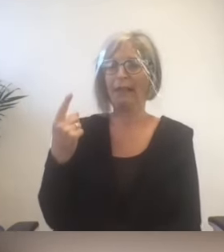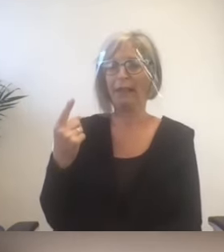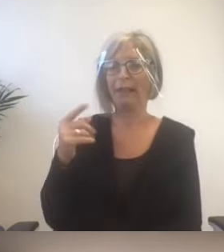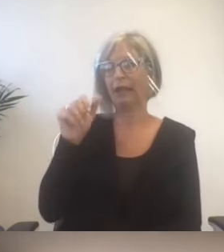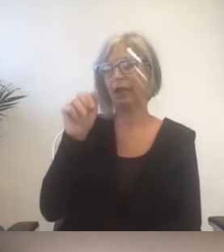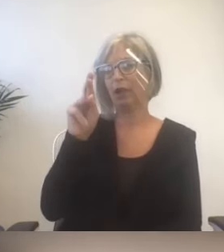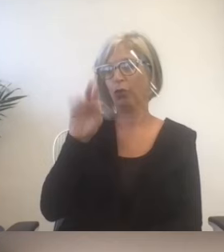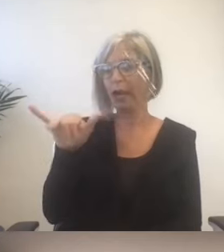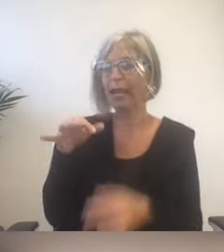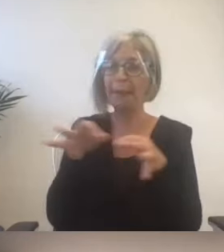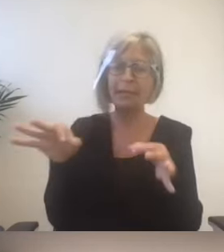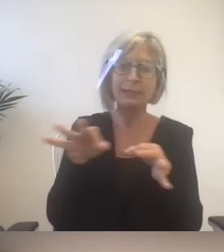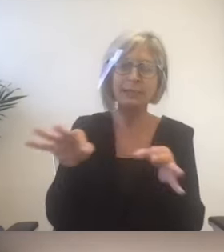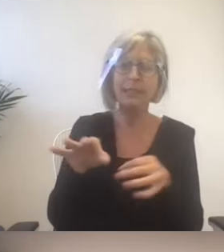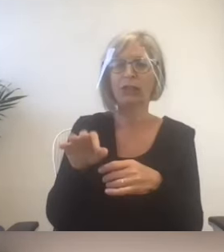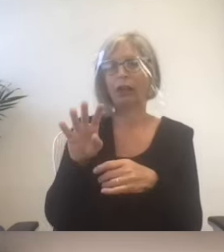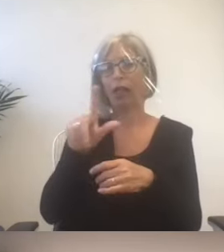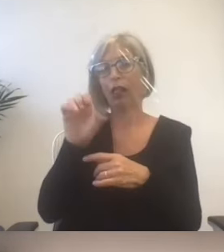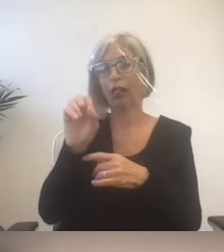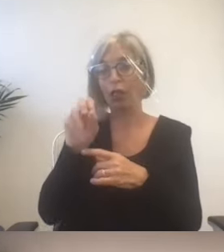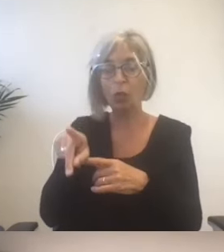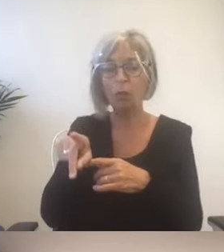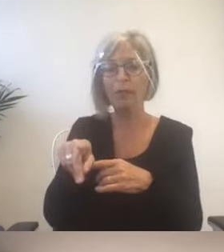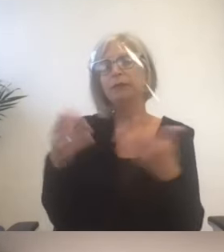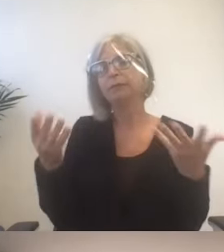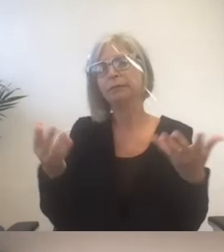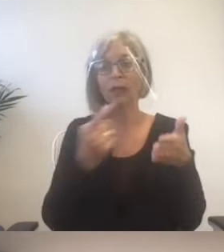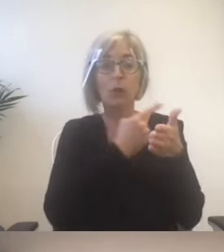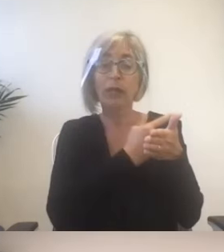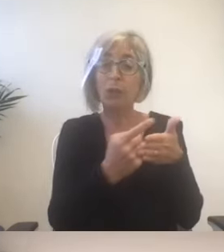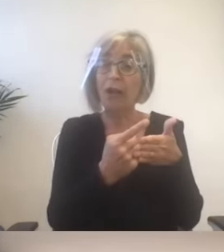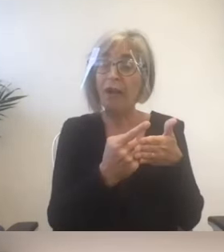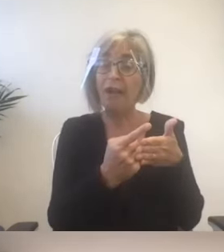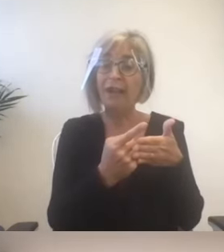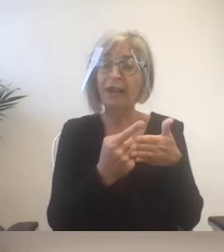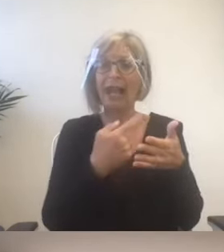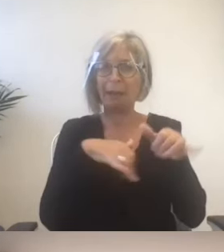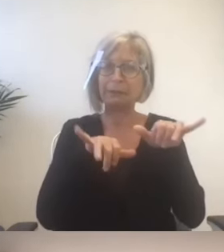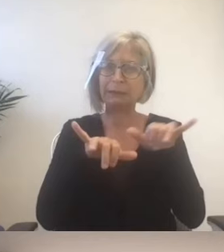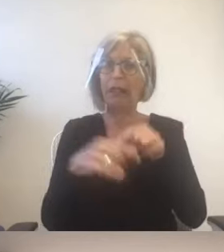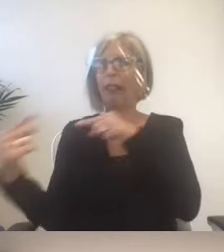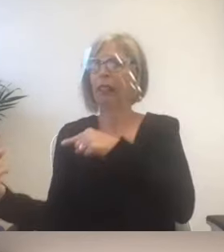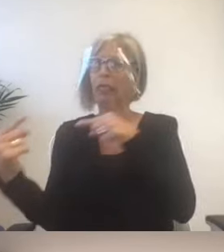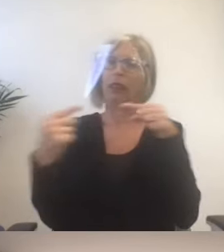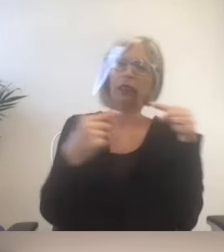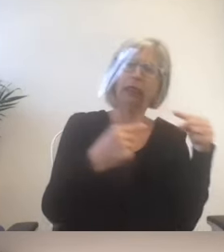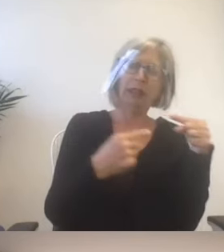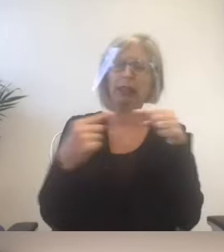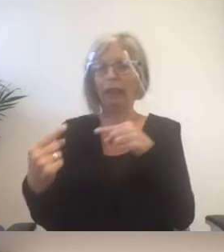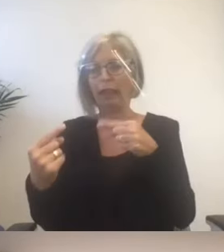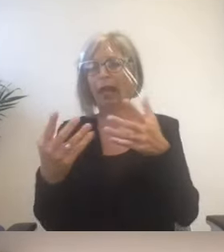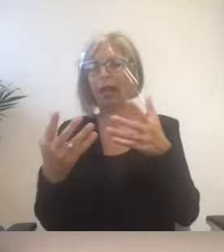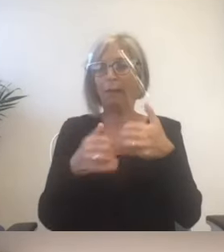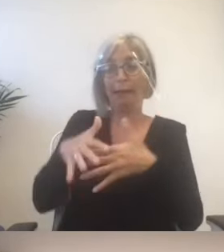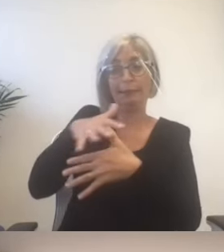an array method, but let's say it's week 1 software engineering career course, and I'm still struggling, and I wanna get my